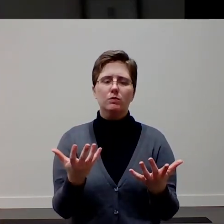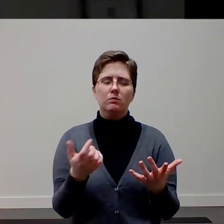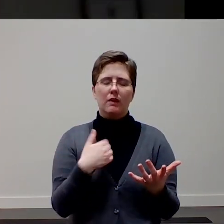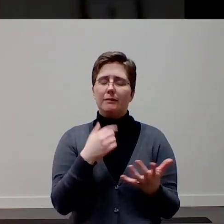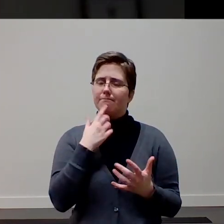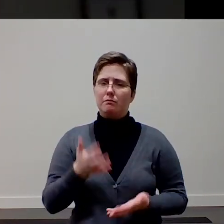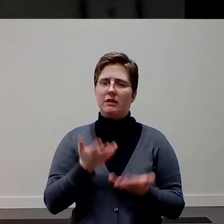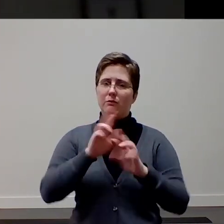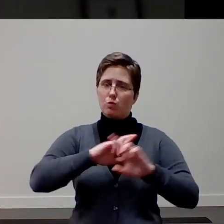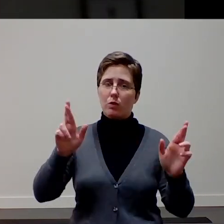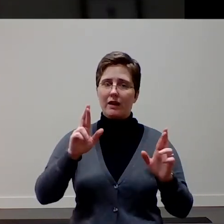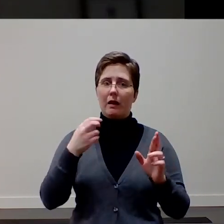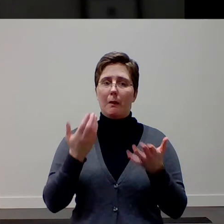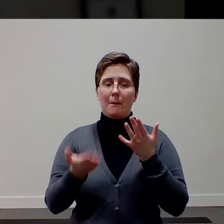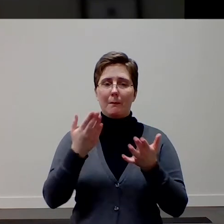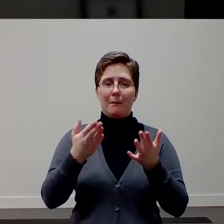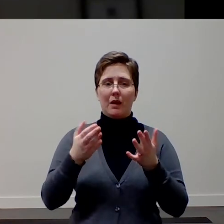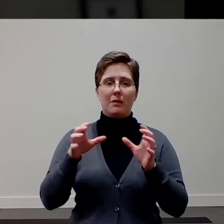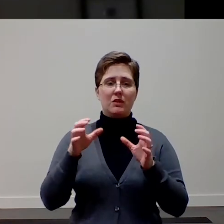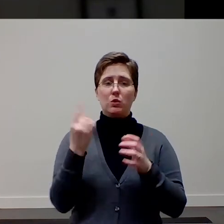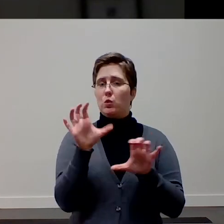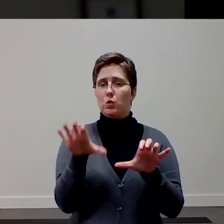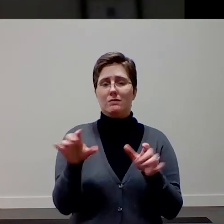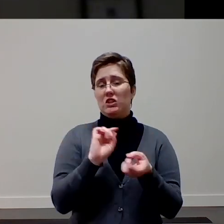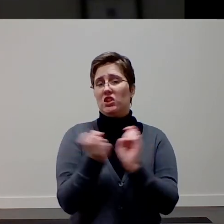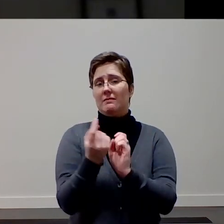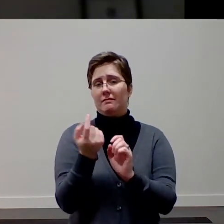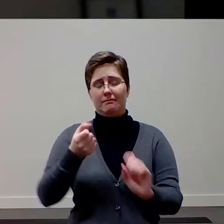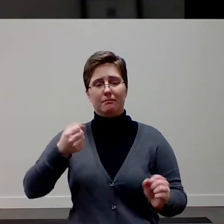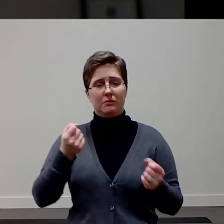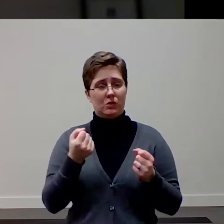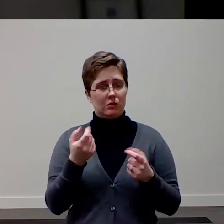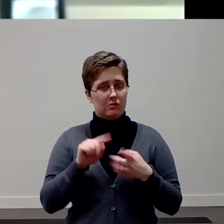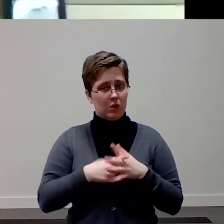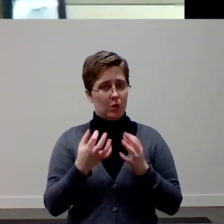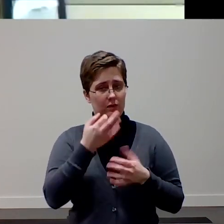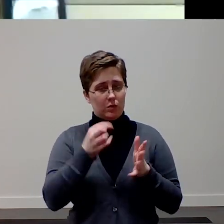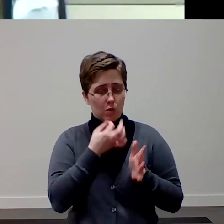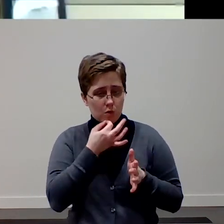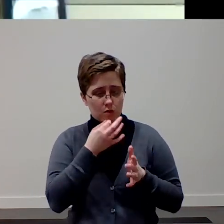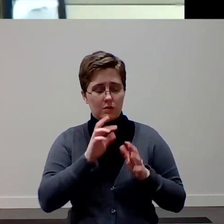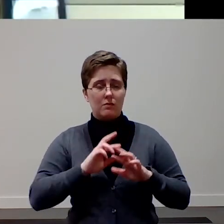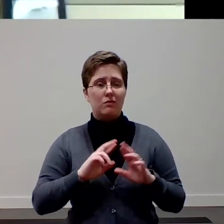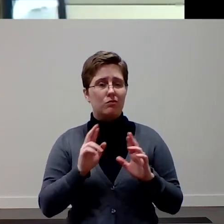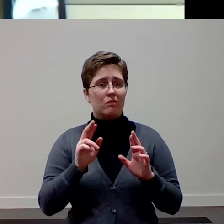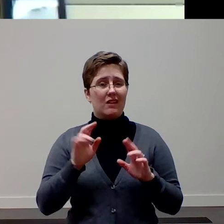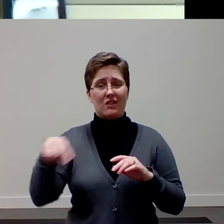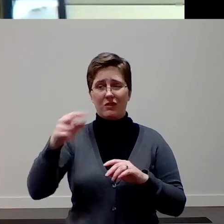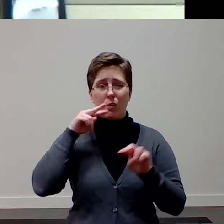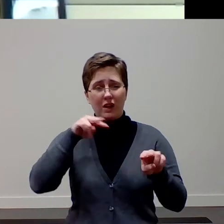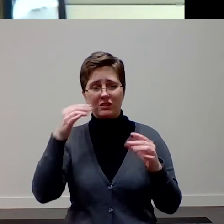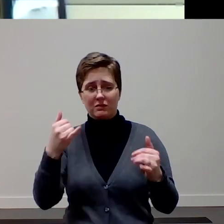Ms. Gerken, Ms. Barnes, and now we're waiting for Ms. Varwig. Correct.